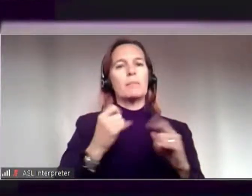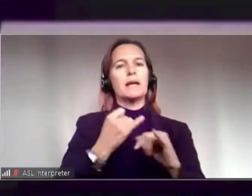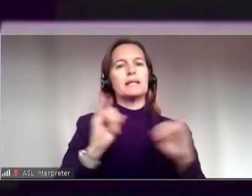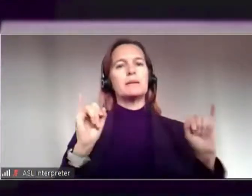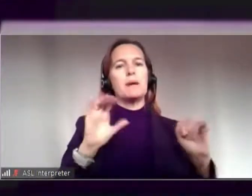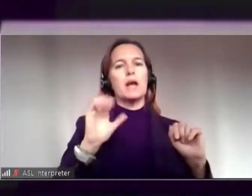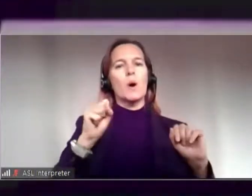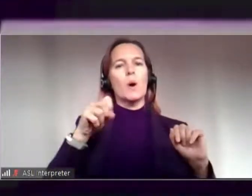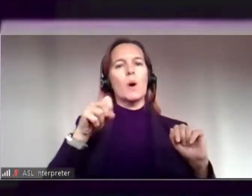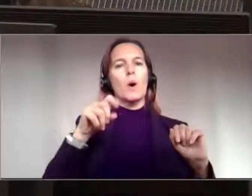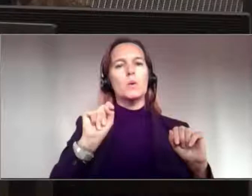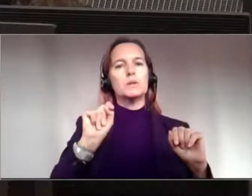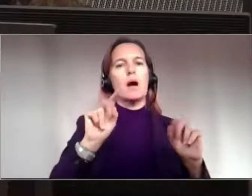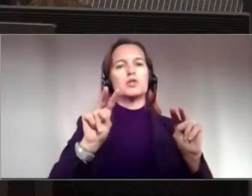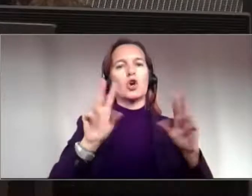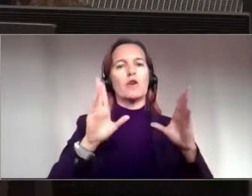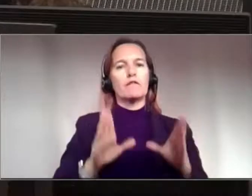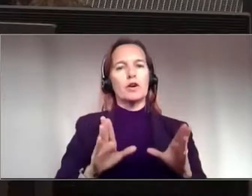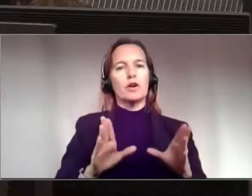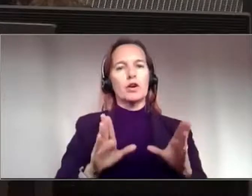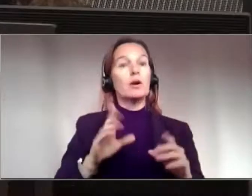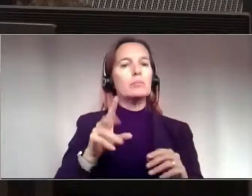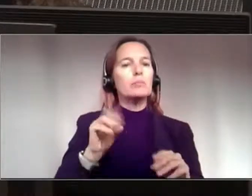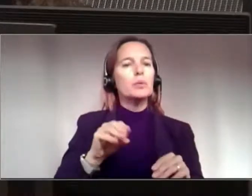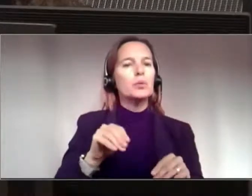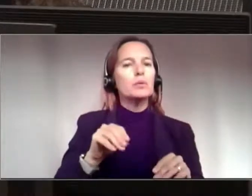And you're currently muted.